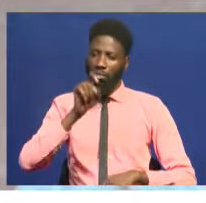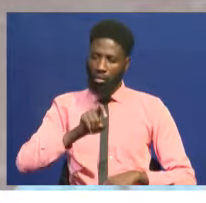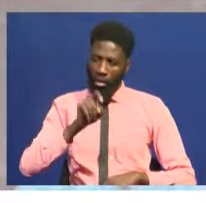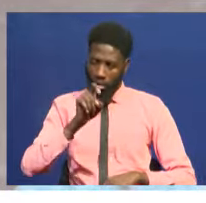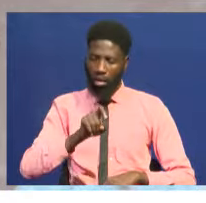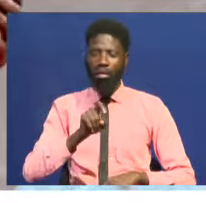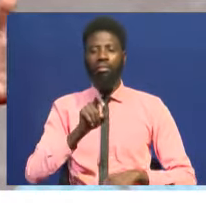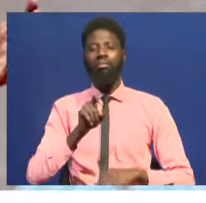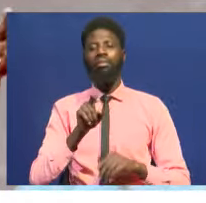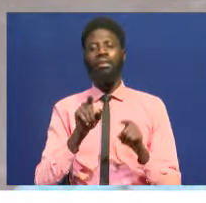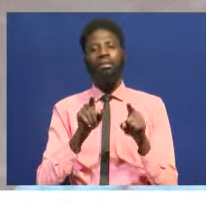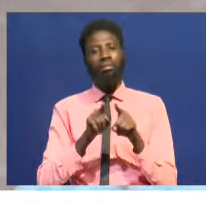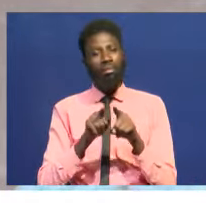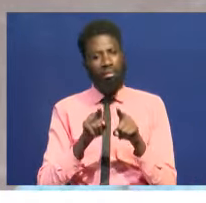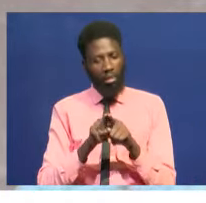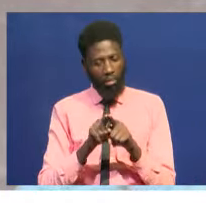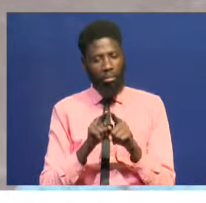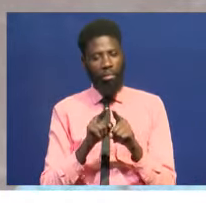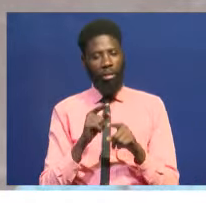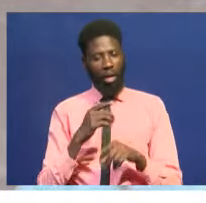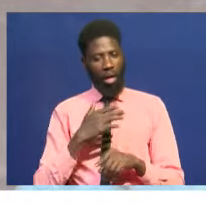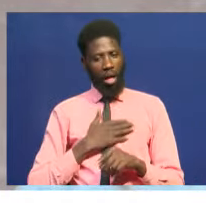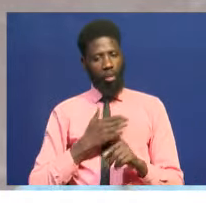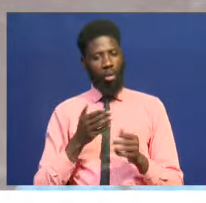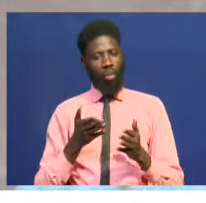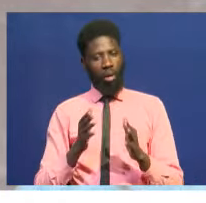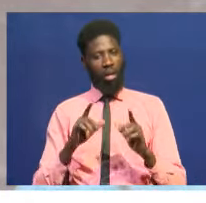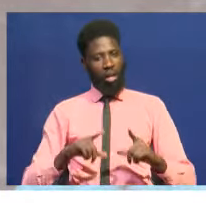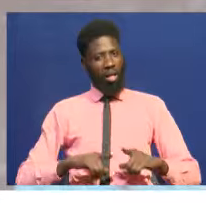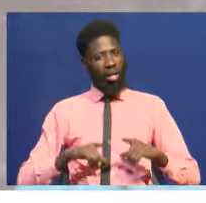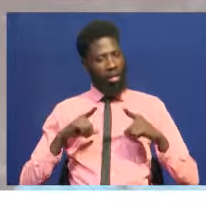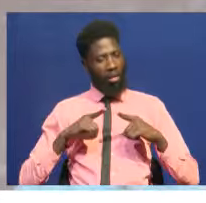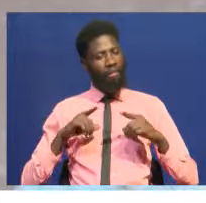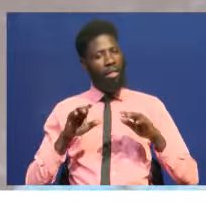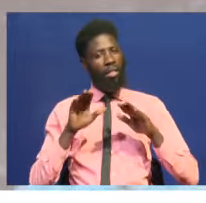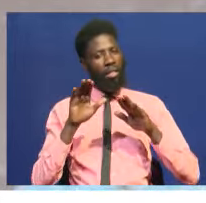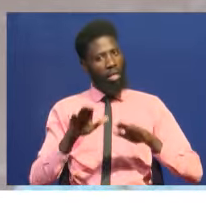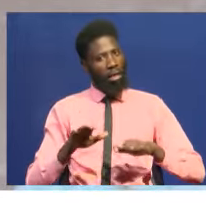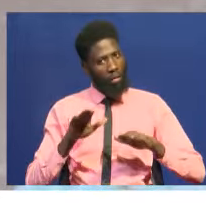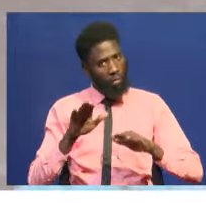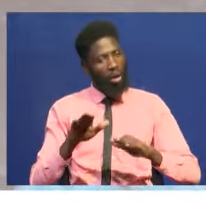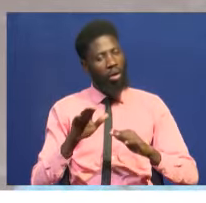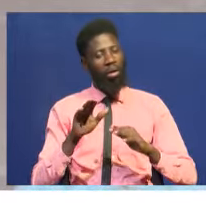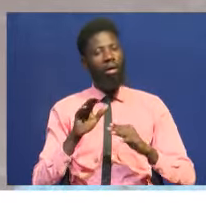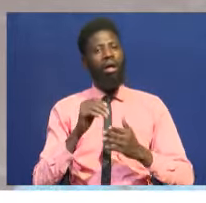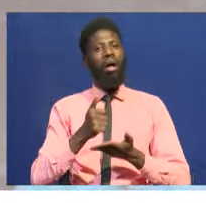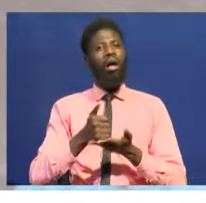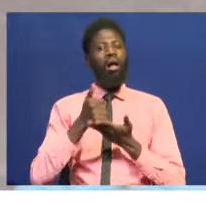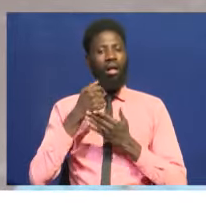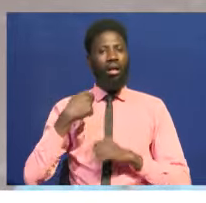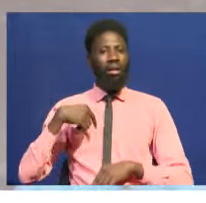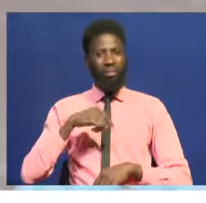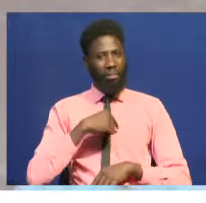mindful of our lifestyles so that we can avoid